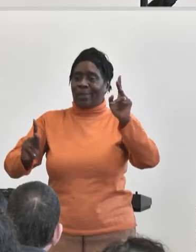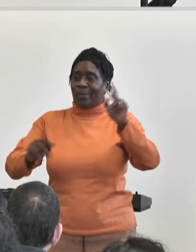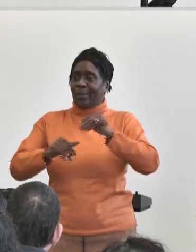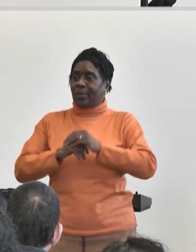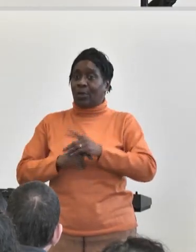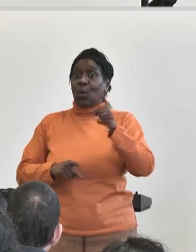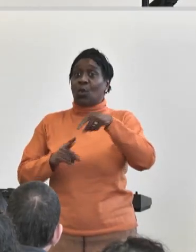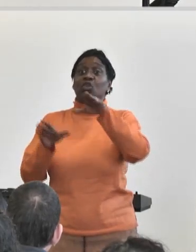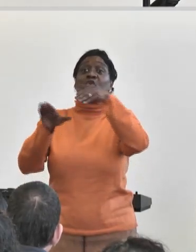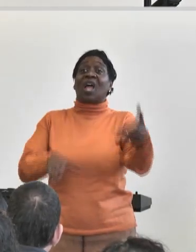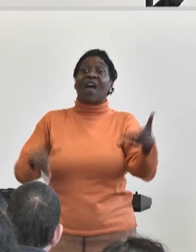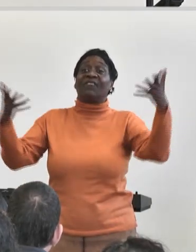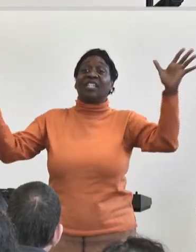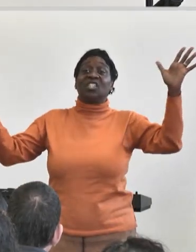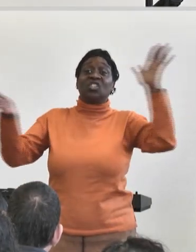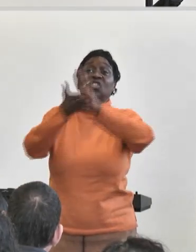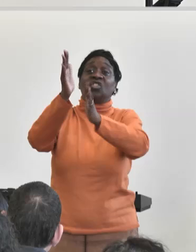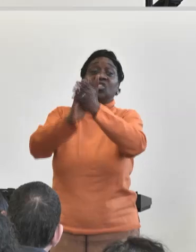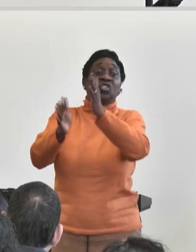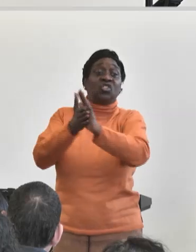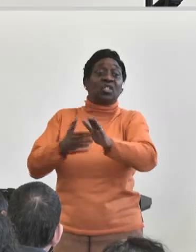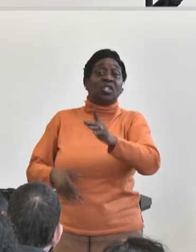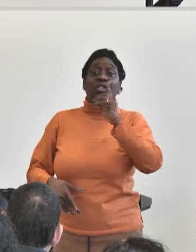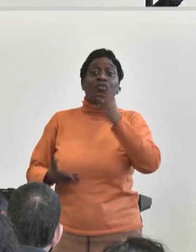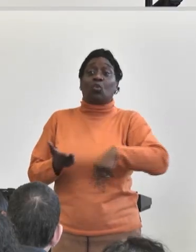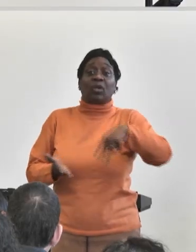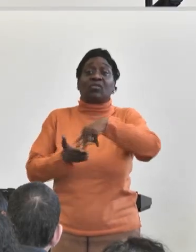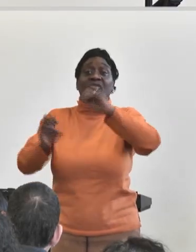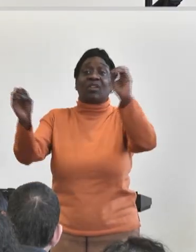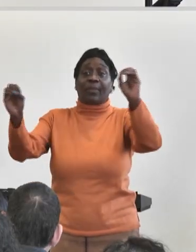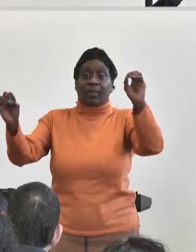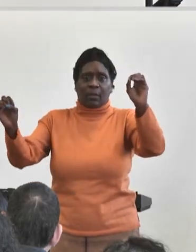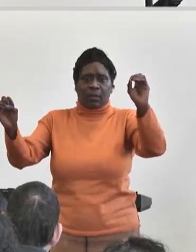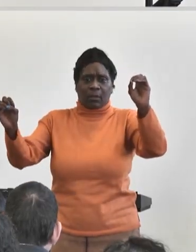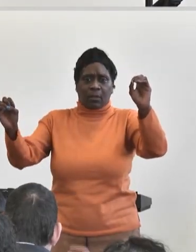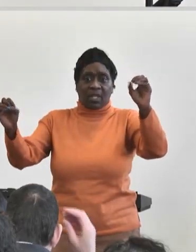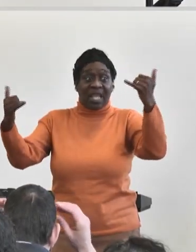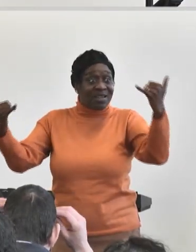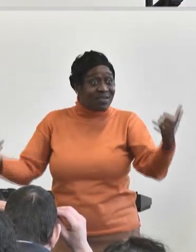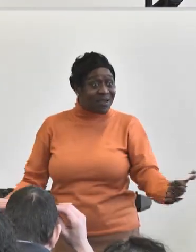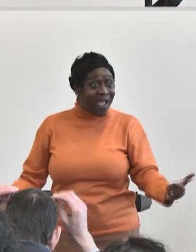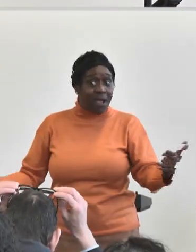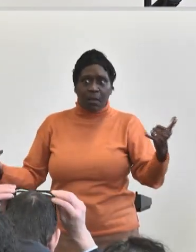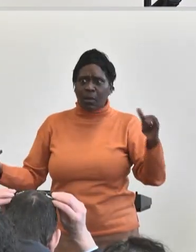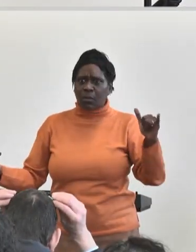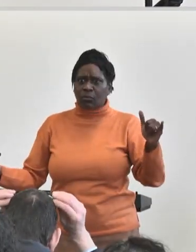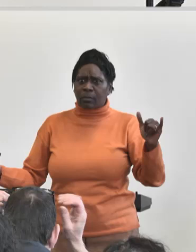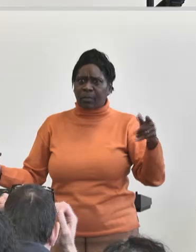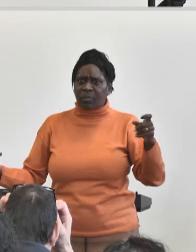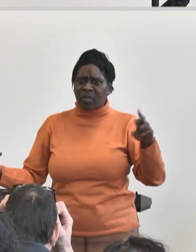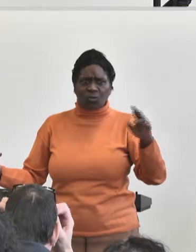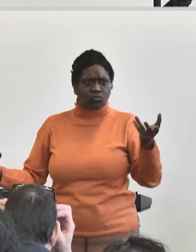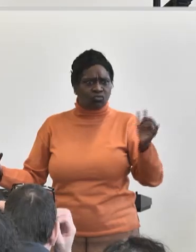when you die, you die. There's no resurrection. And now here they are preaching y ahora vienen aquí a